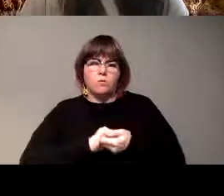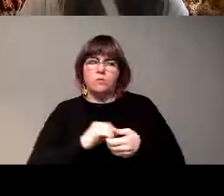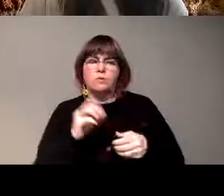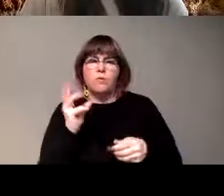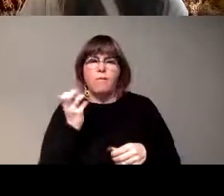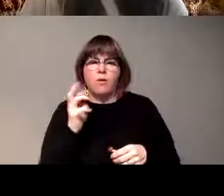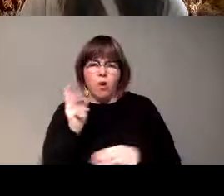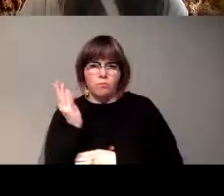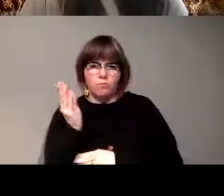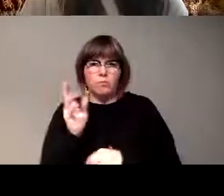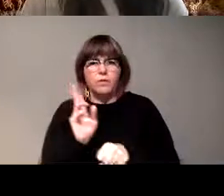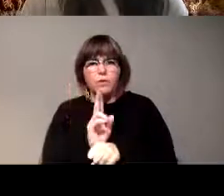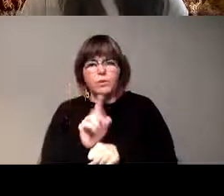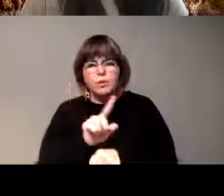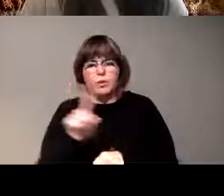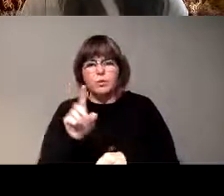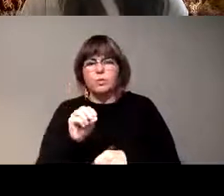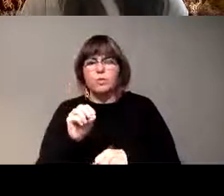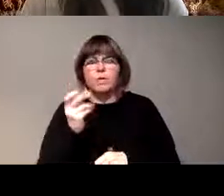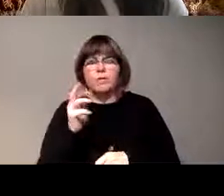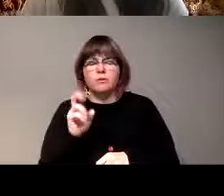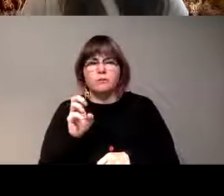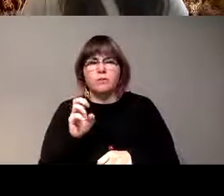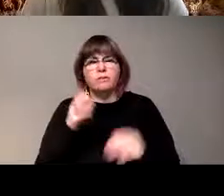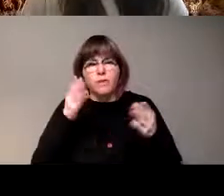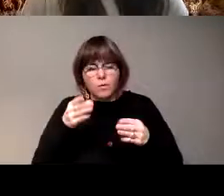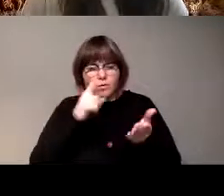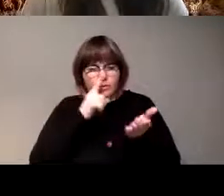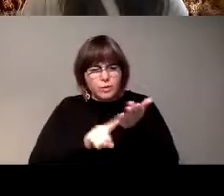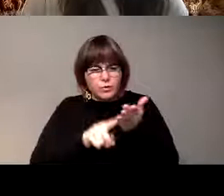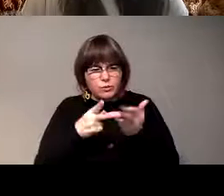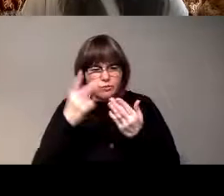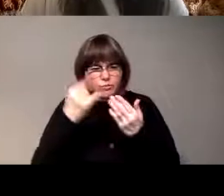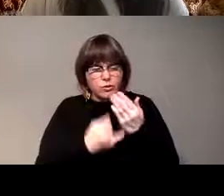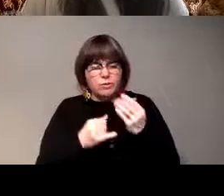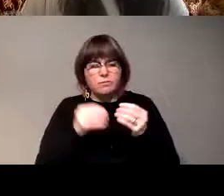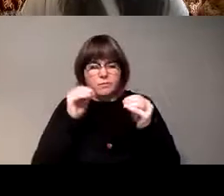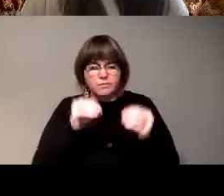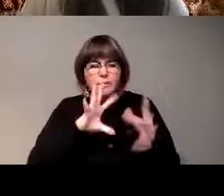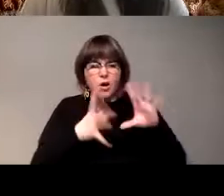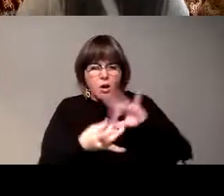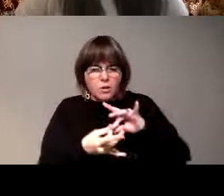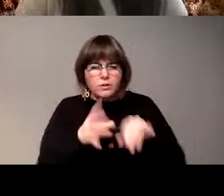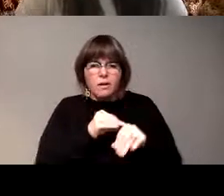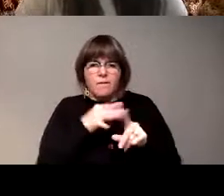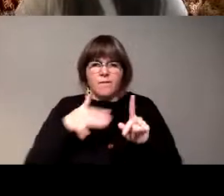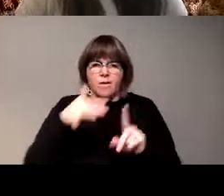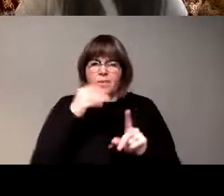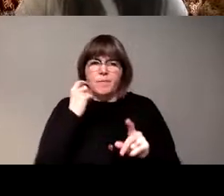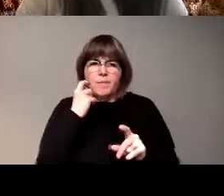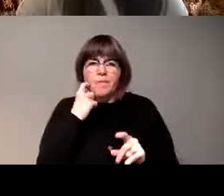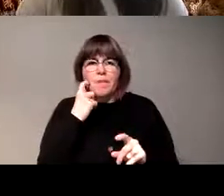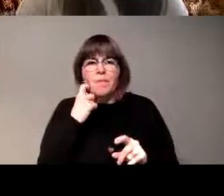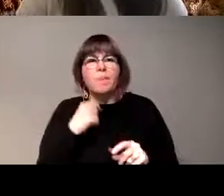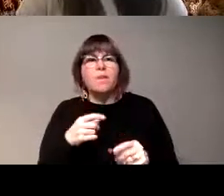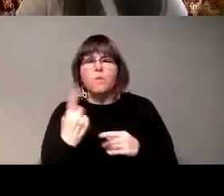webinar on using Zooniverse that focuses on research projects specifically in ecology and the environment. The leader of